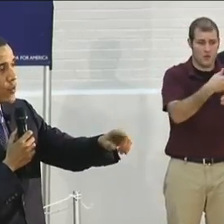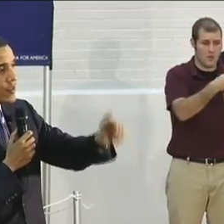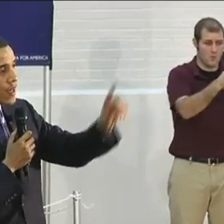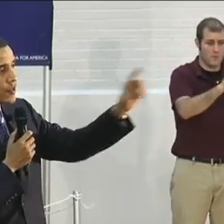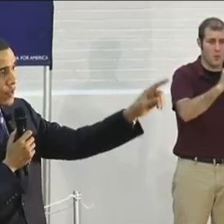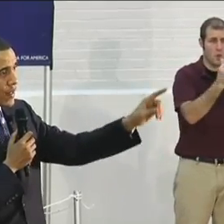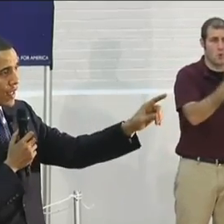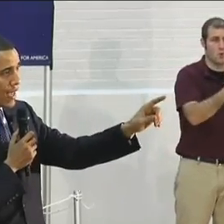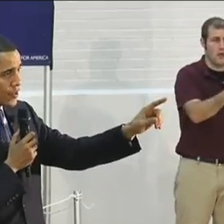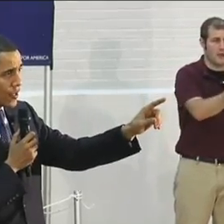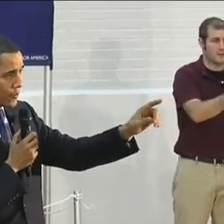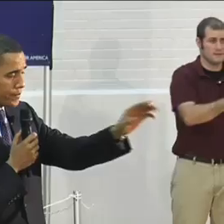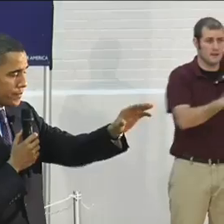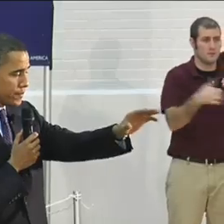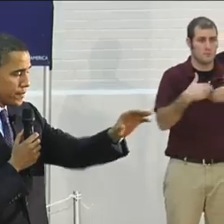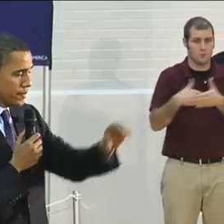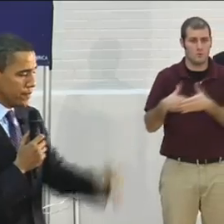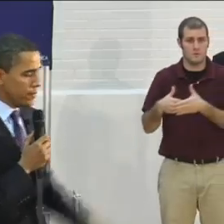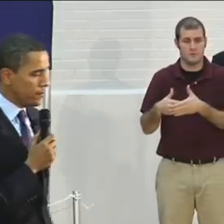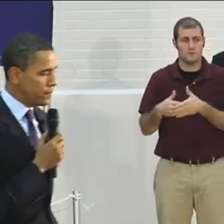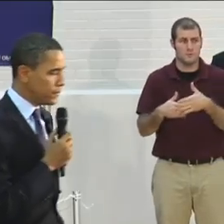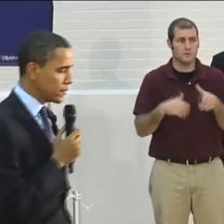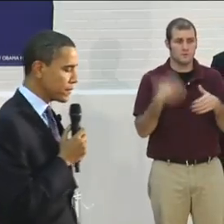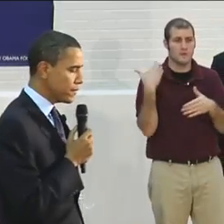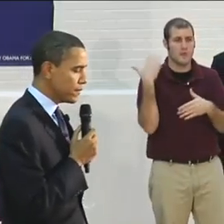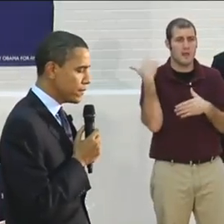state communities. I just did that last year.